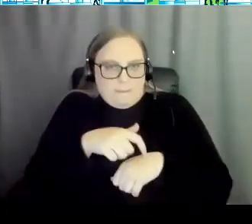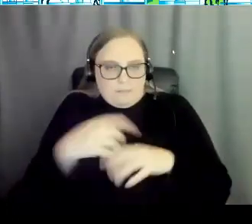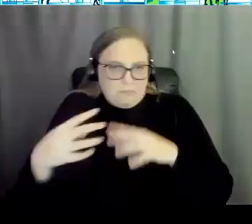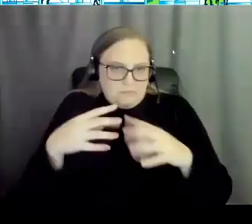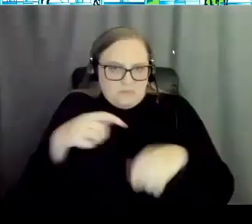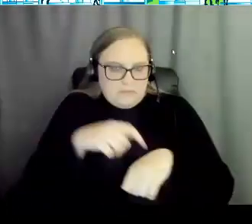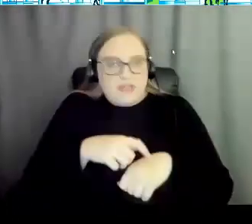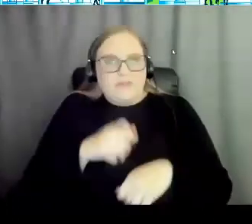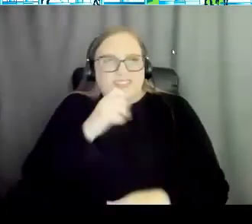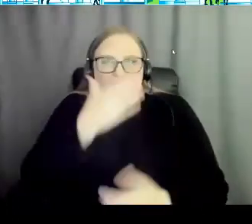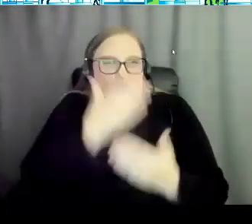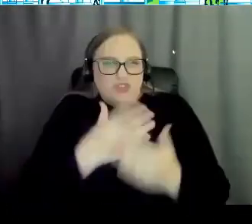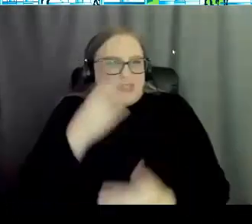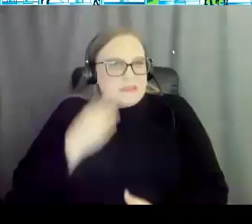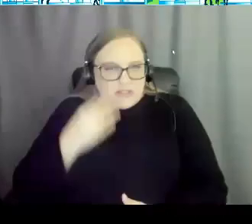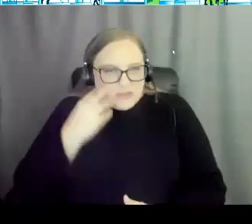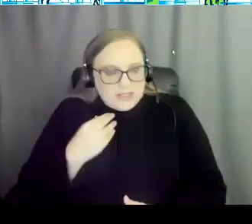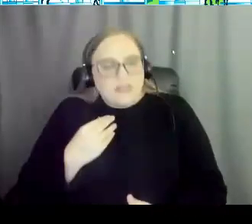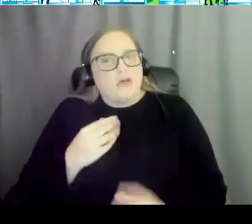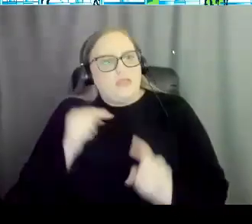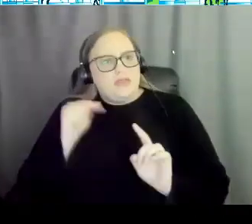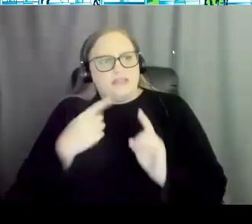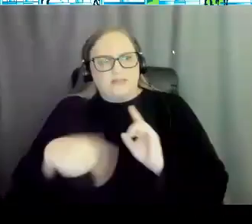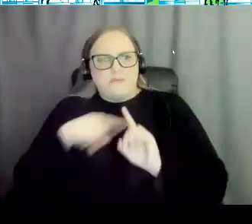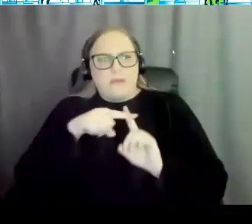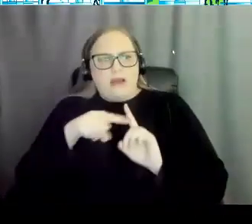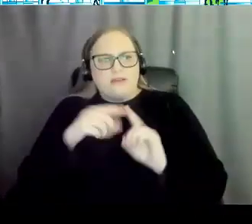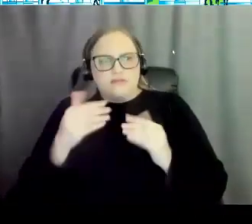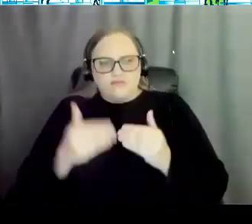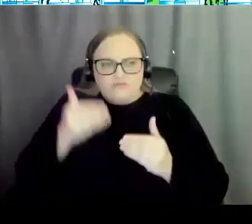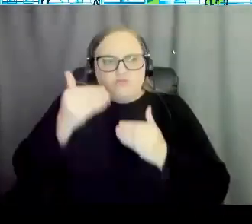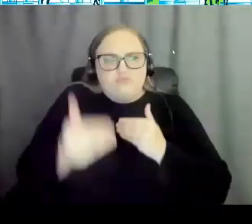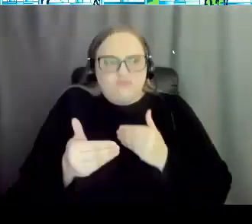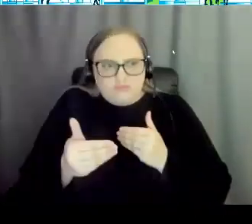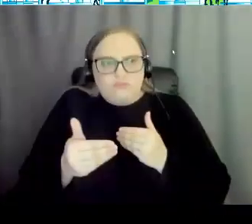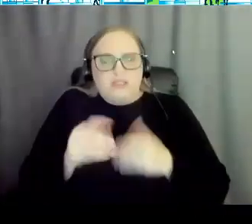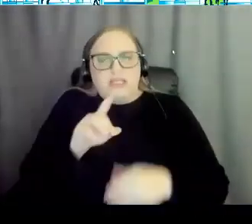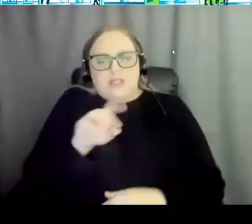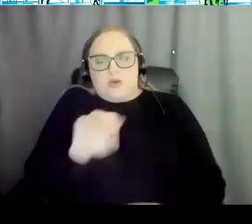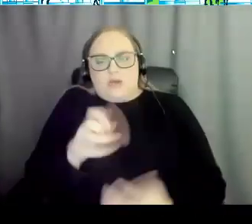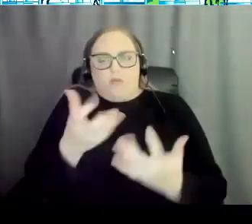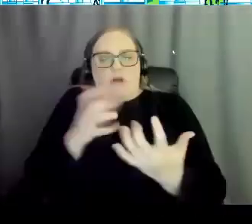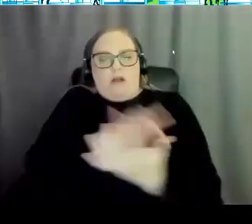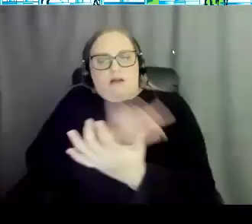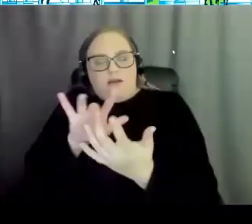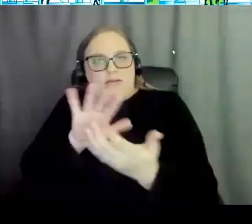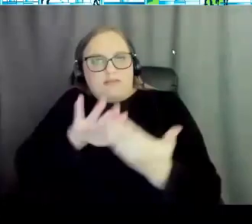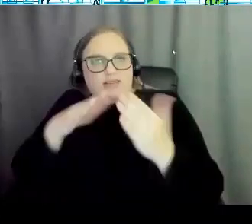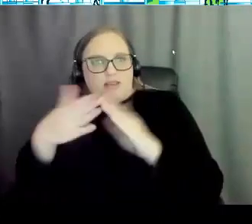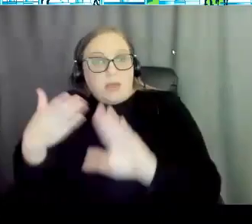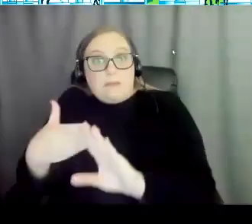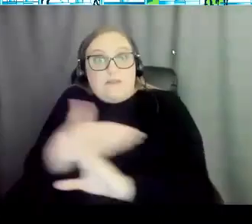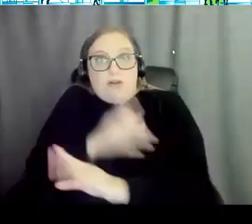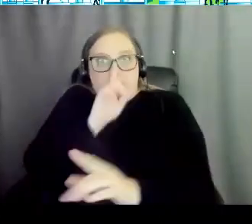we should look at it as a positive step that DOE wants to reach out to community before taking any steps.